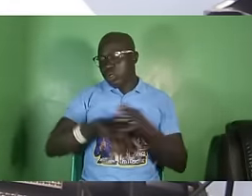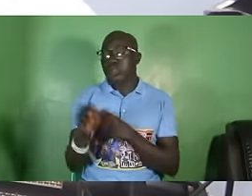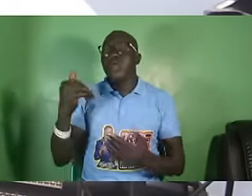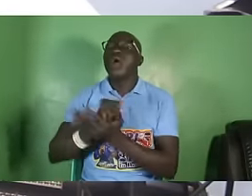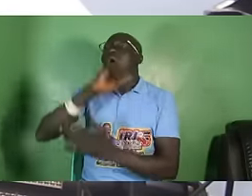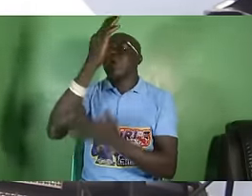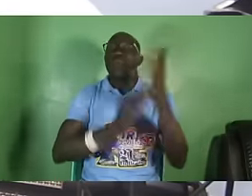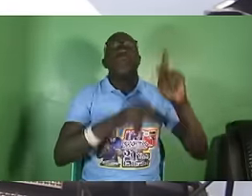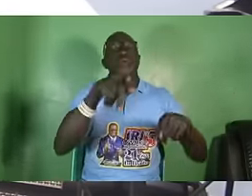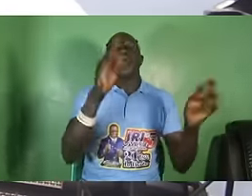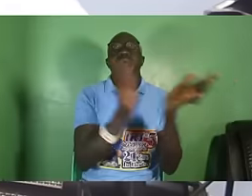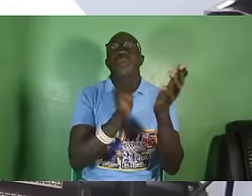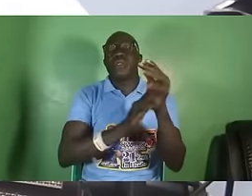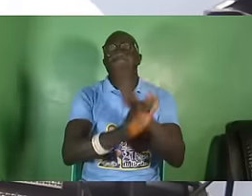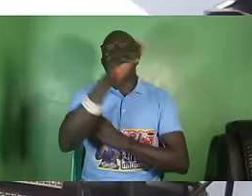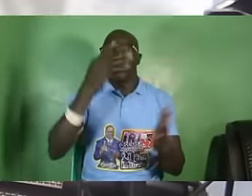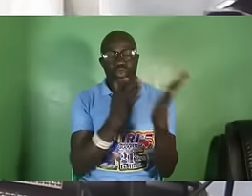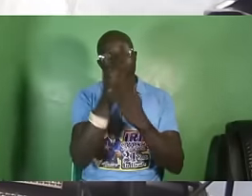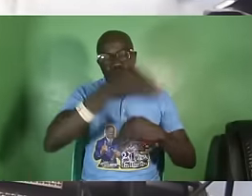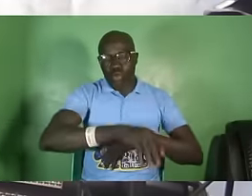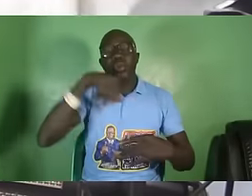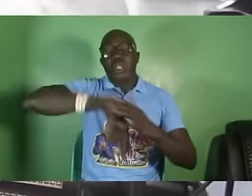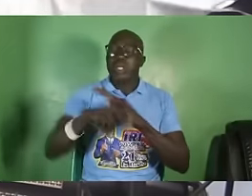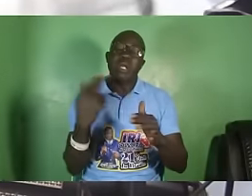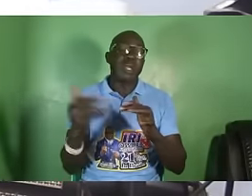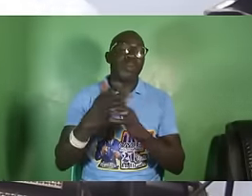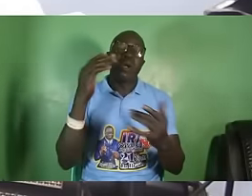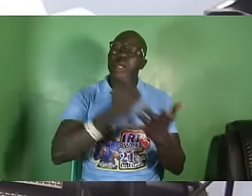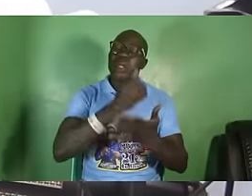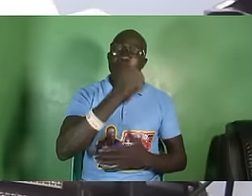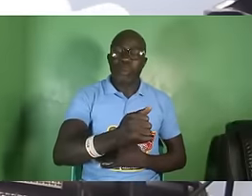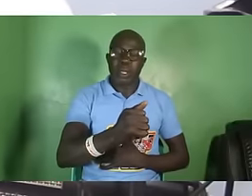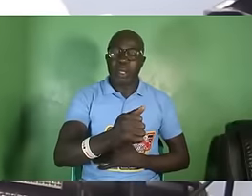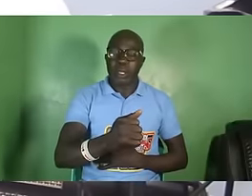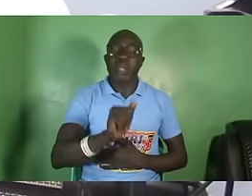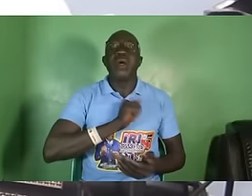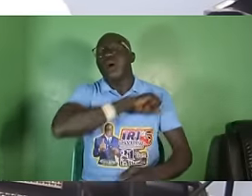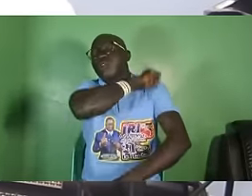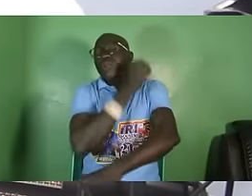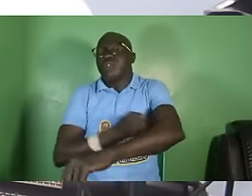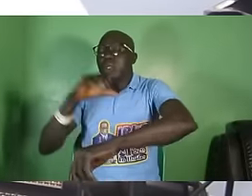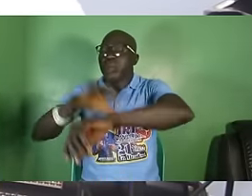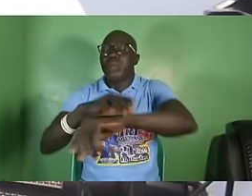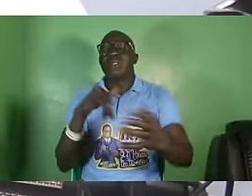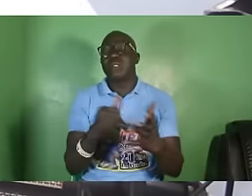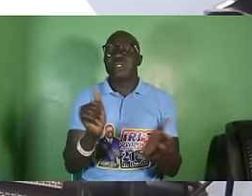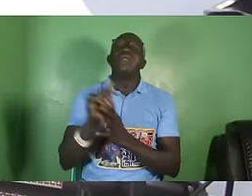hands. Wash your hands. Wash your hands.